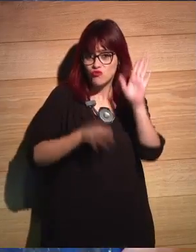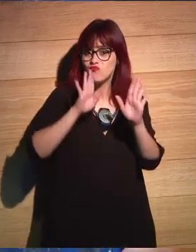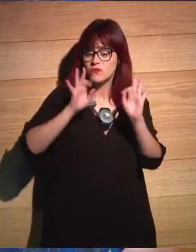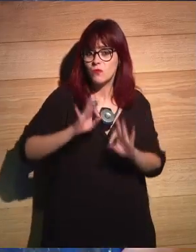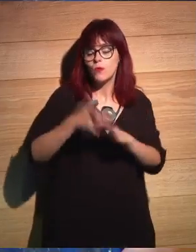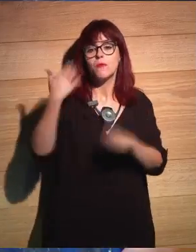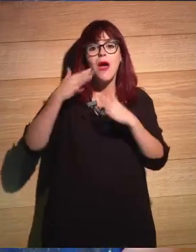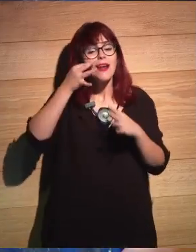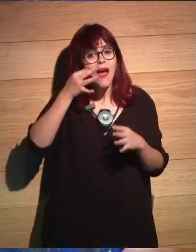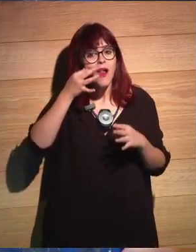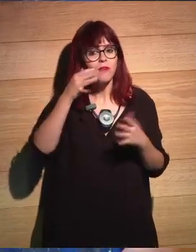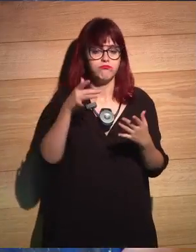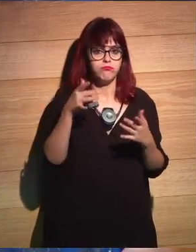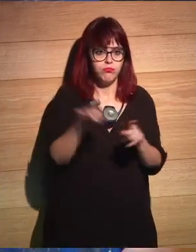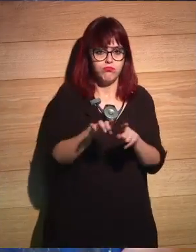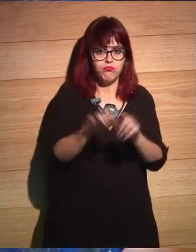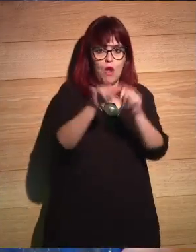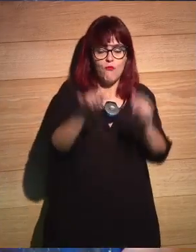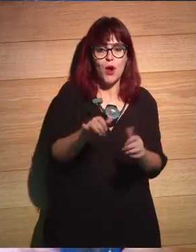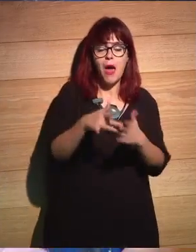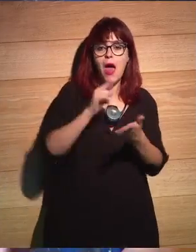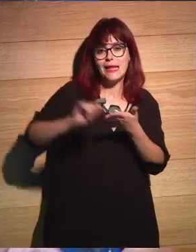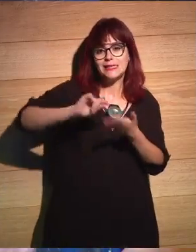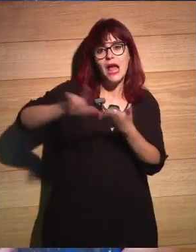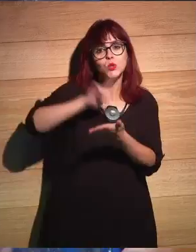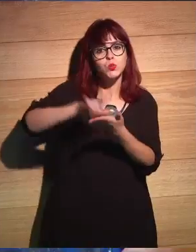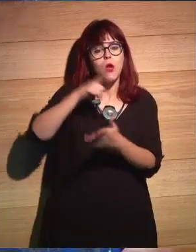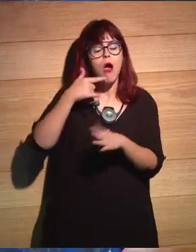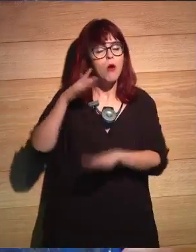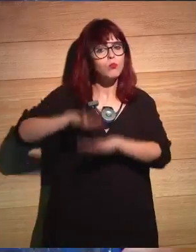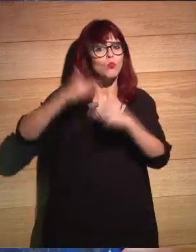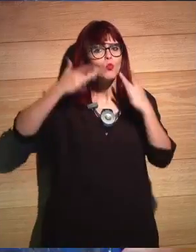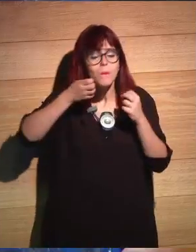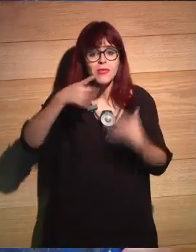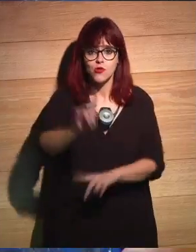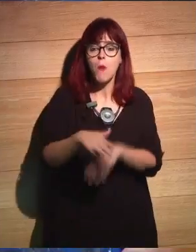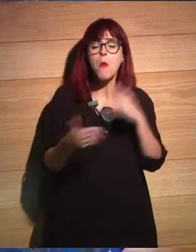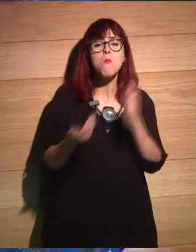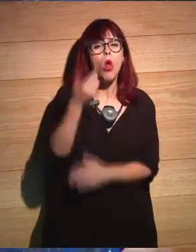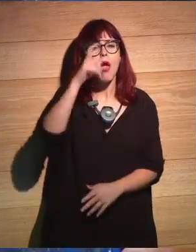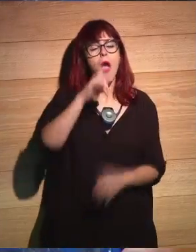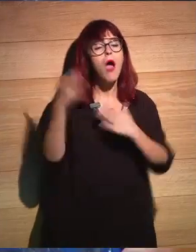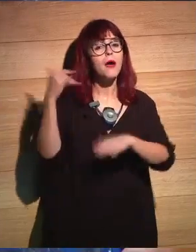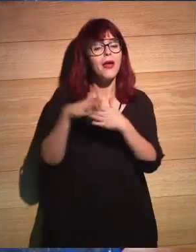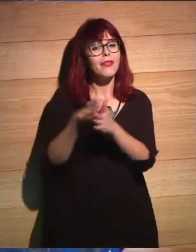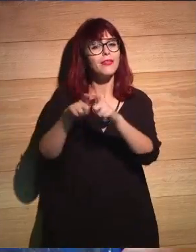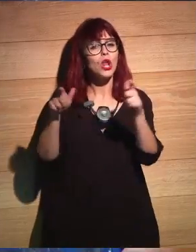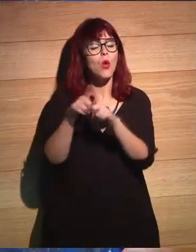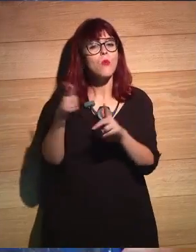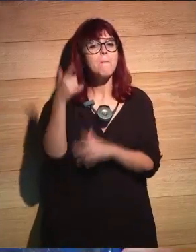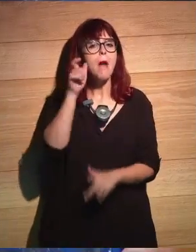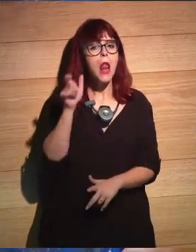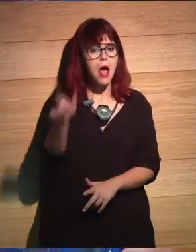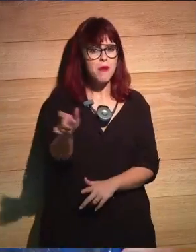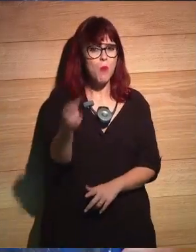vis-a-vis or as opposed to the good criteria of what a good literary work should be. And so